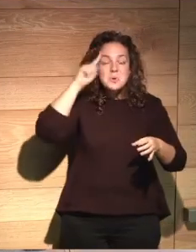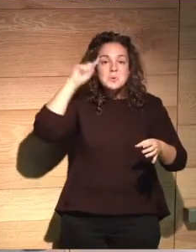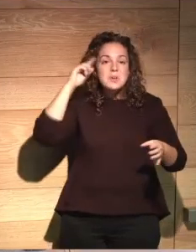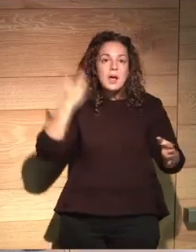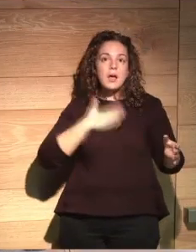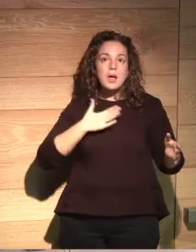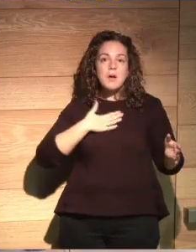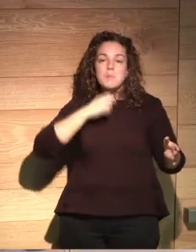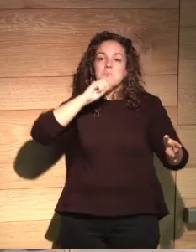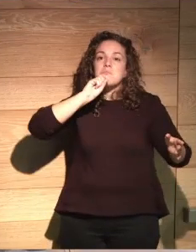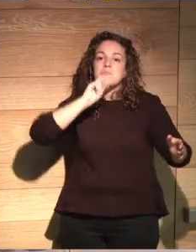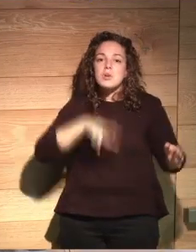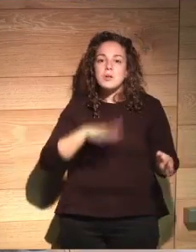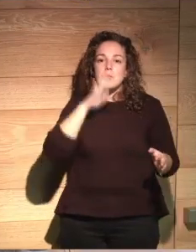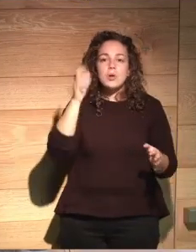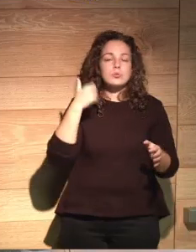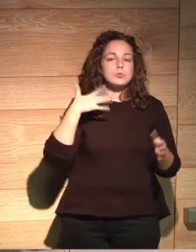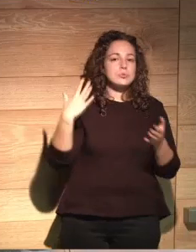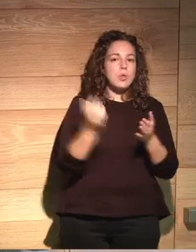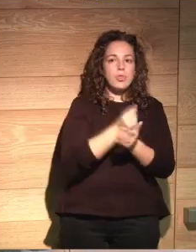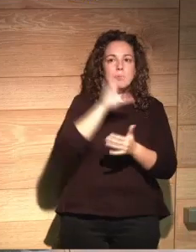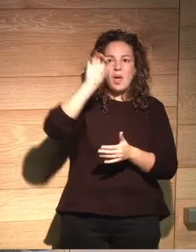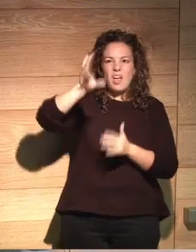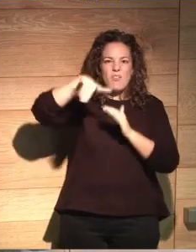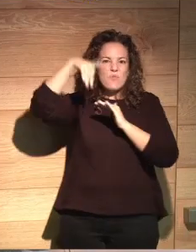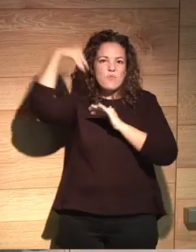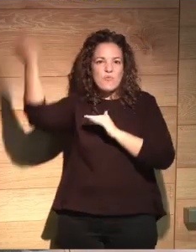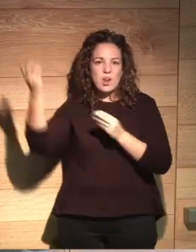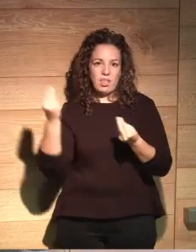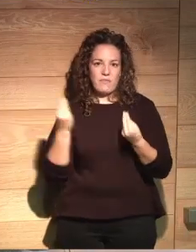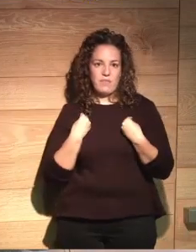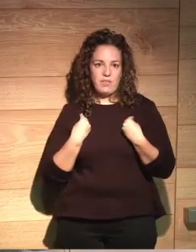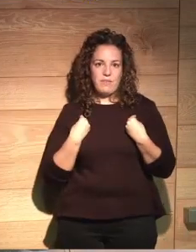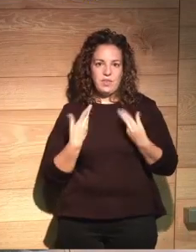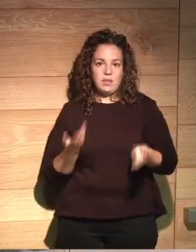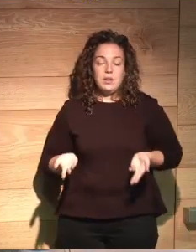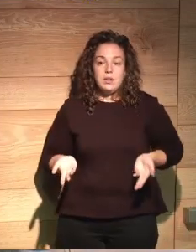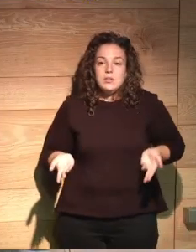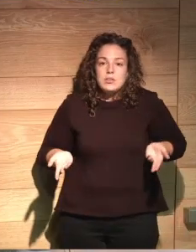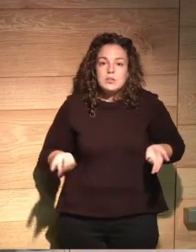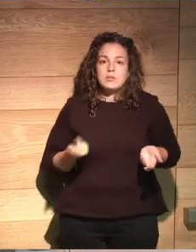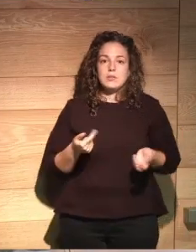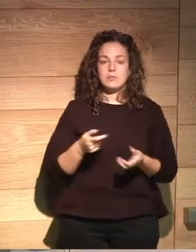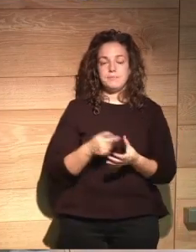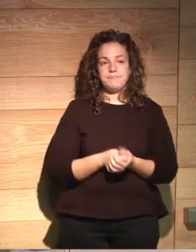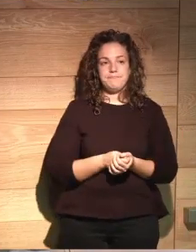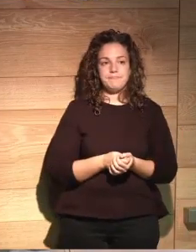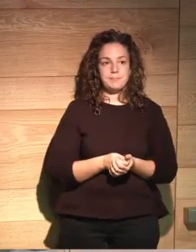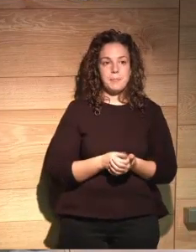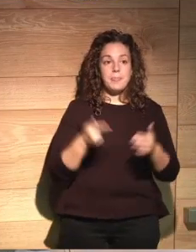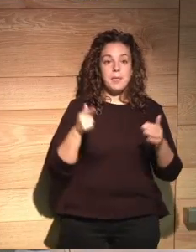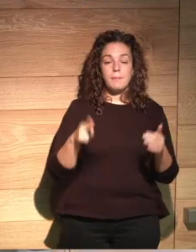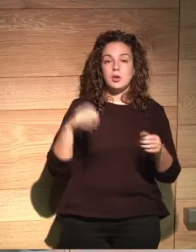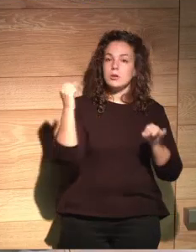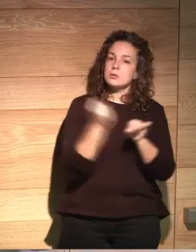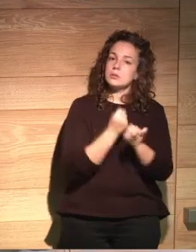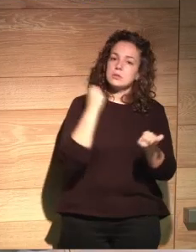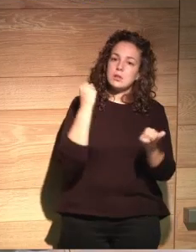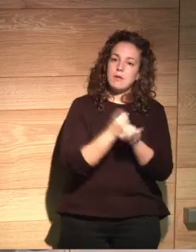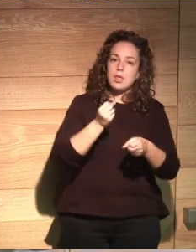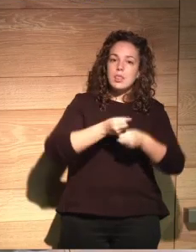London, in Greater London. Nobody knows who is the owner. The owners are all out of the country, out of England,